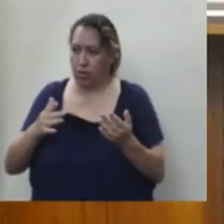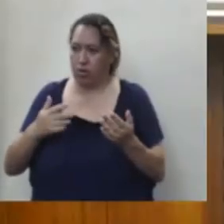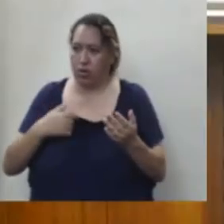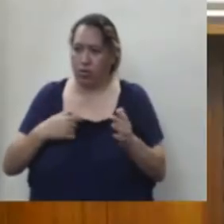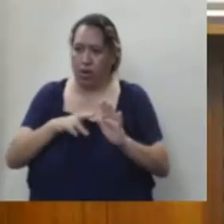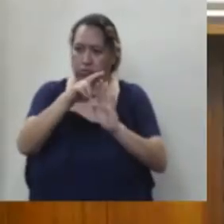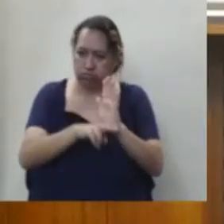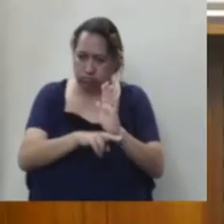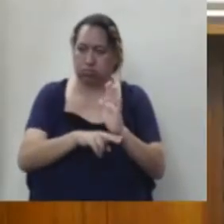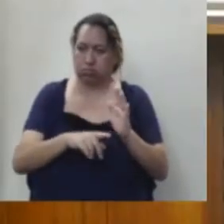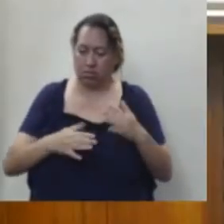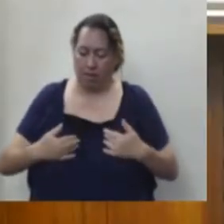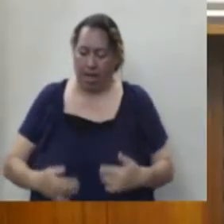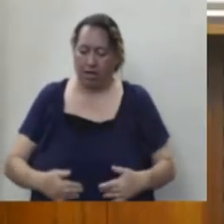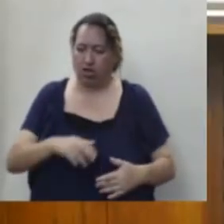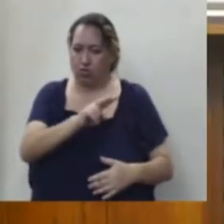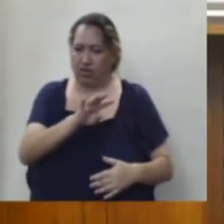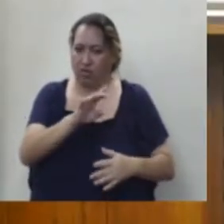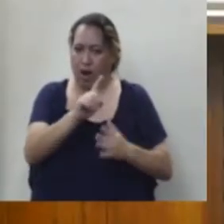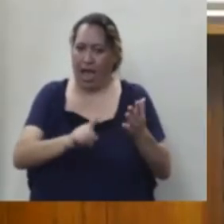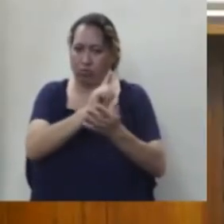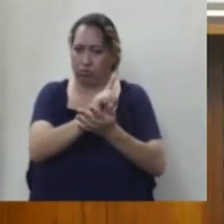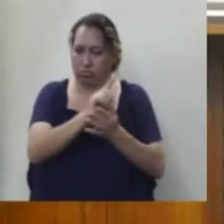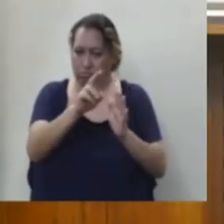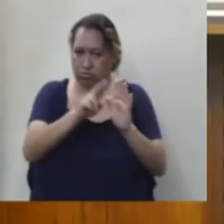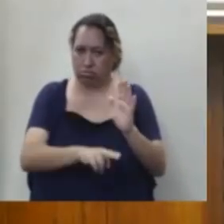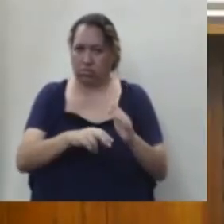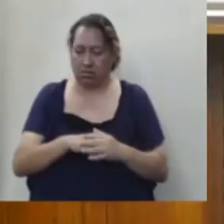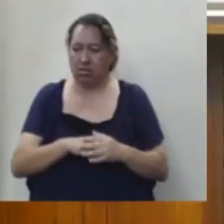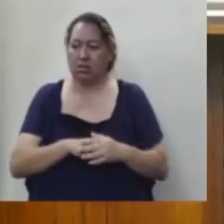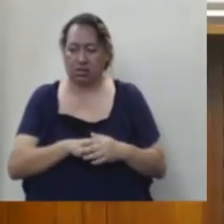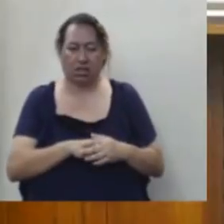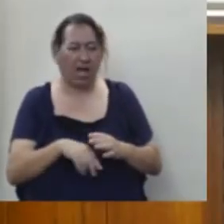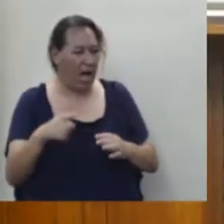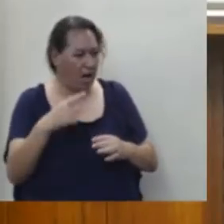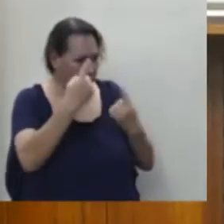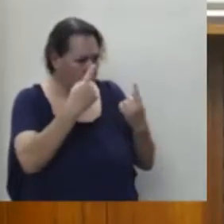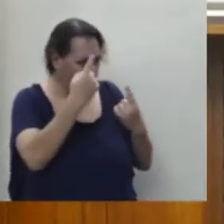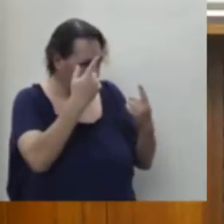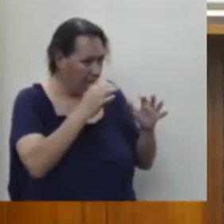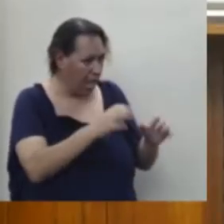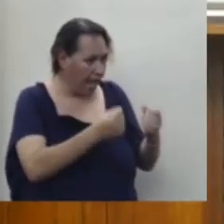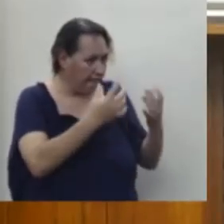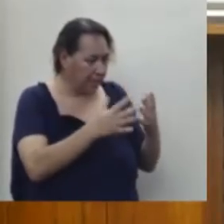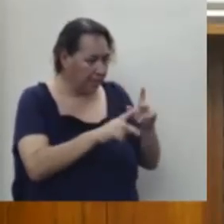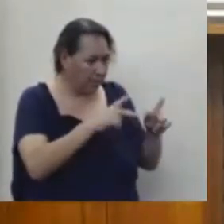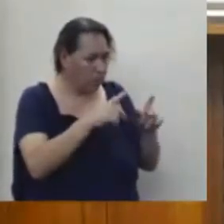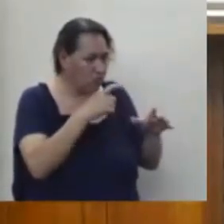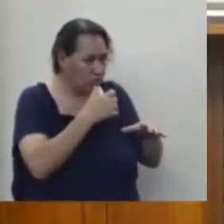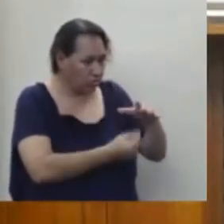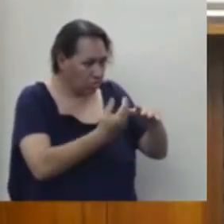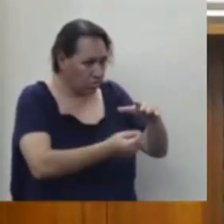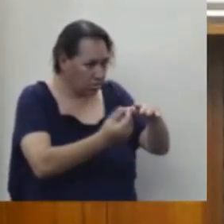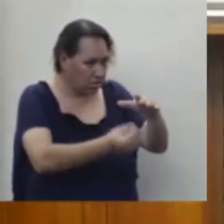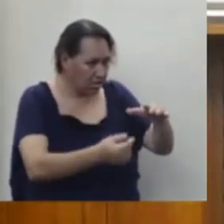Okay. That's what I was wondering, if how many swabs of people who passed away were PUI that you guys have done, and then how many of those